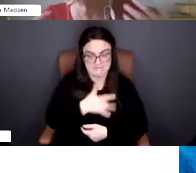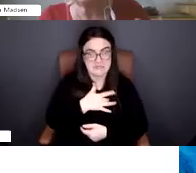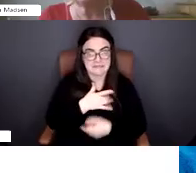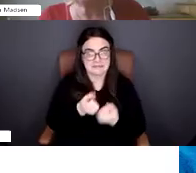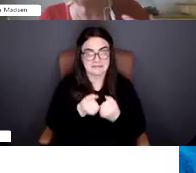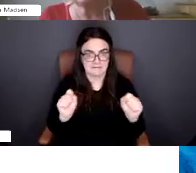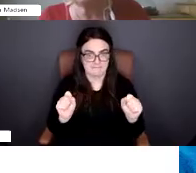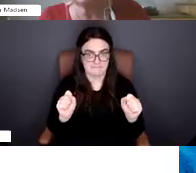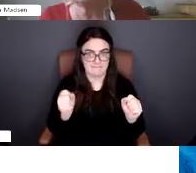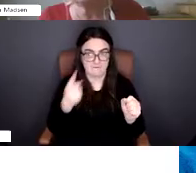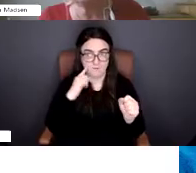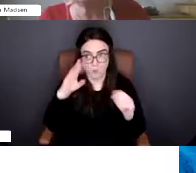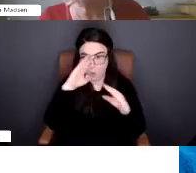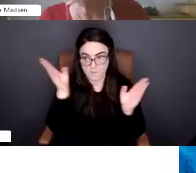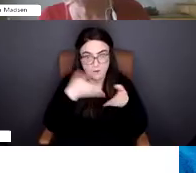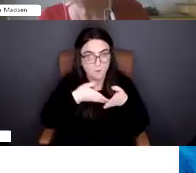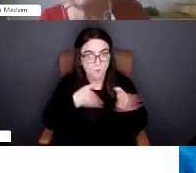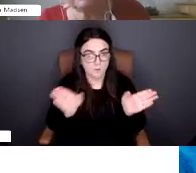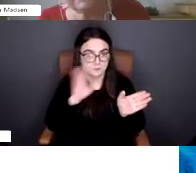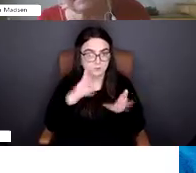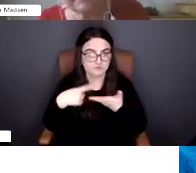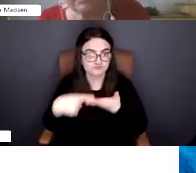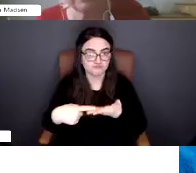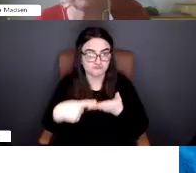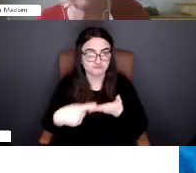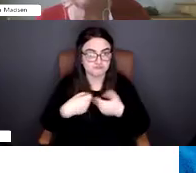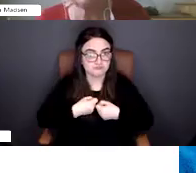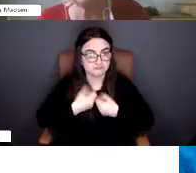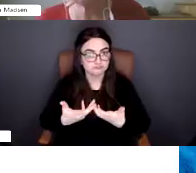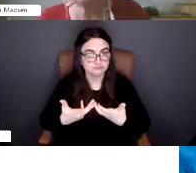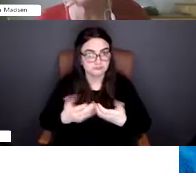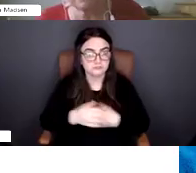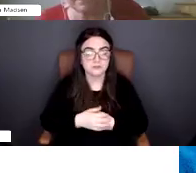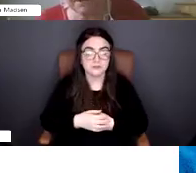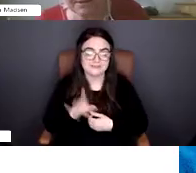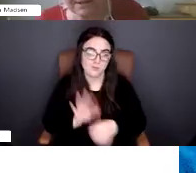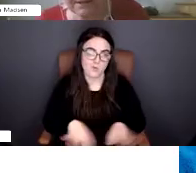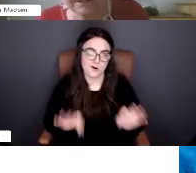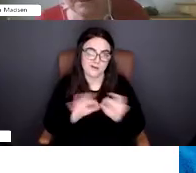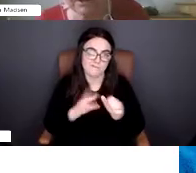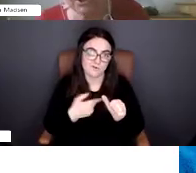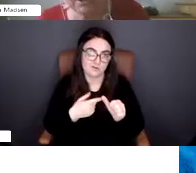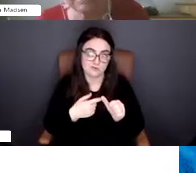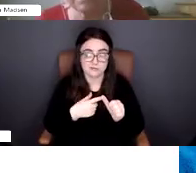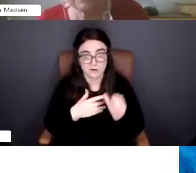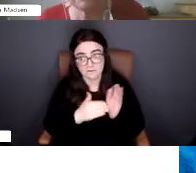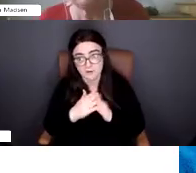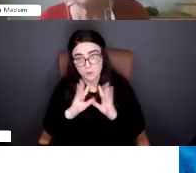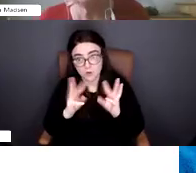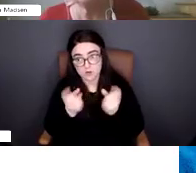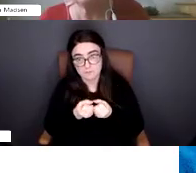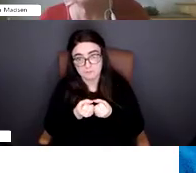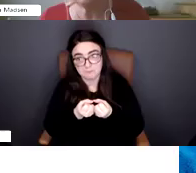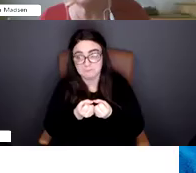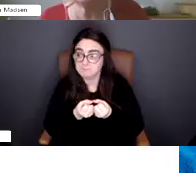in talking and sharing. And this is really important because oftentimes early on in the workshops, there